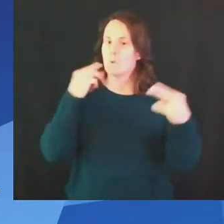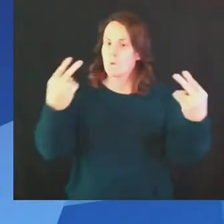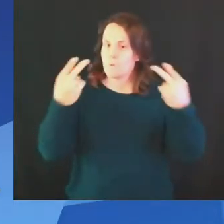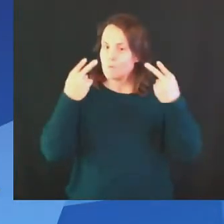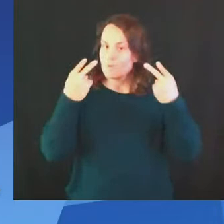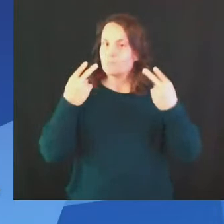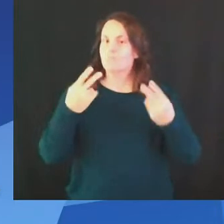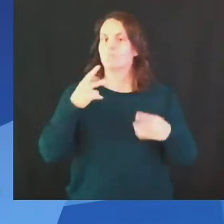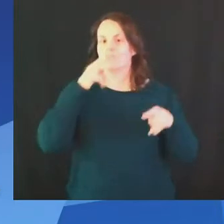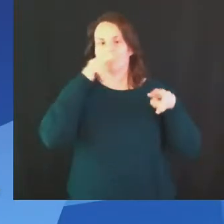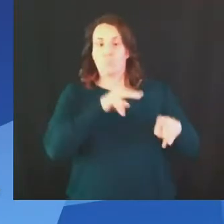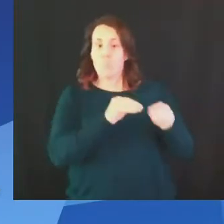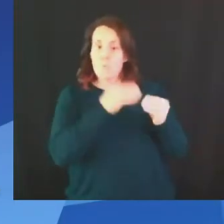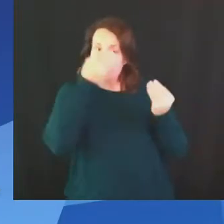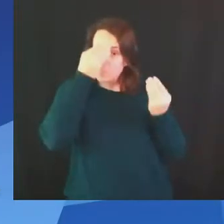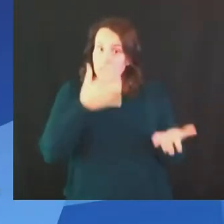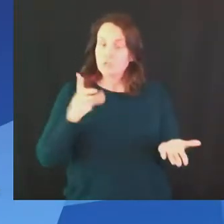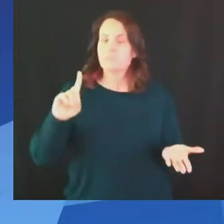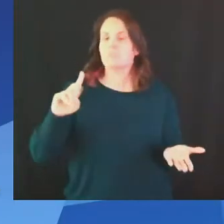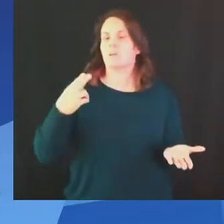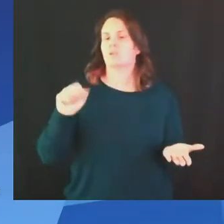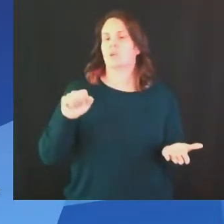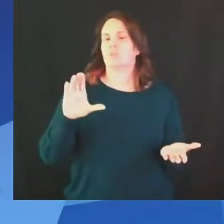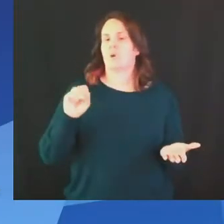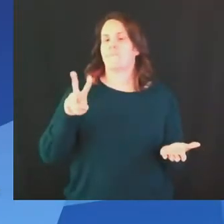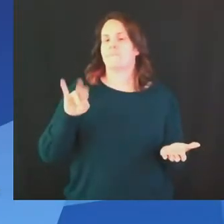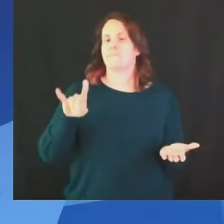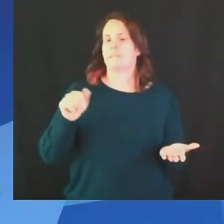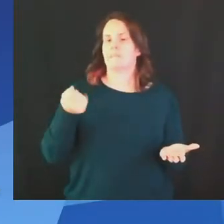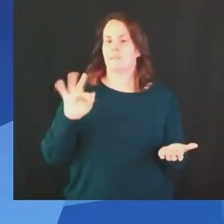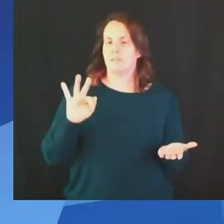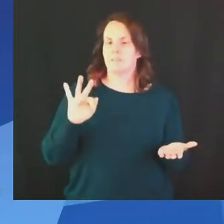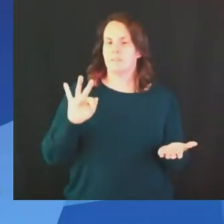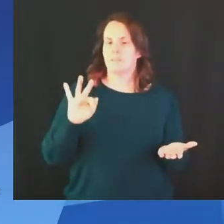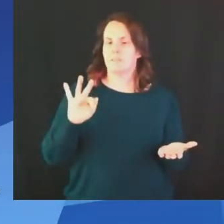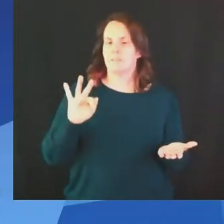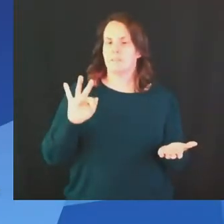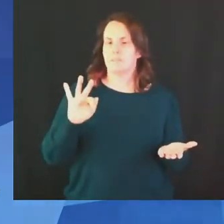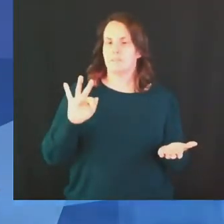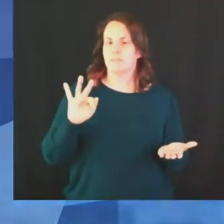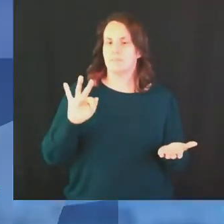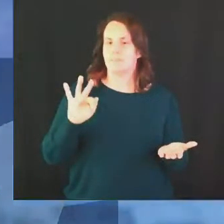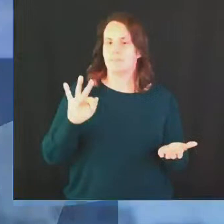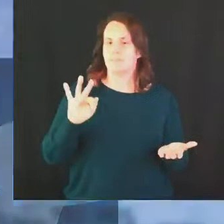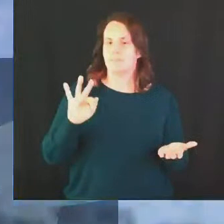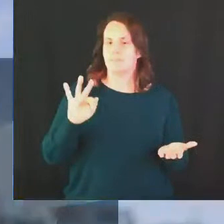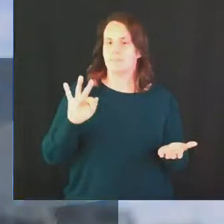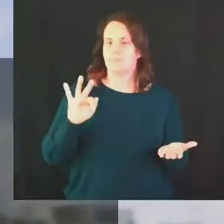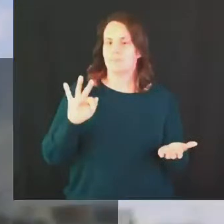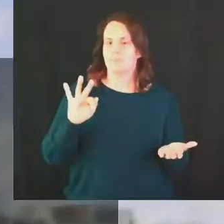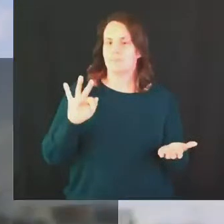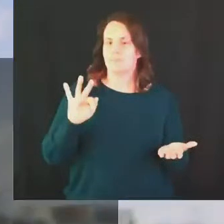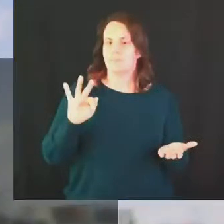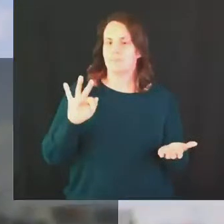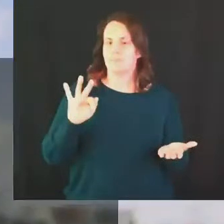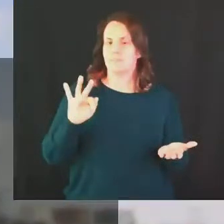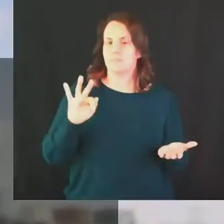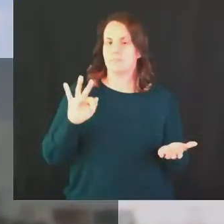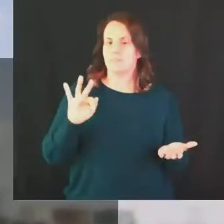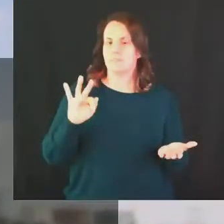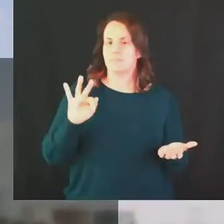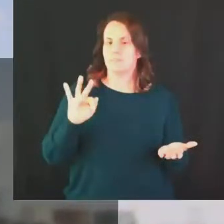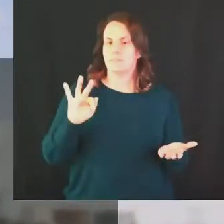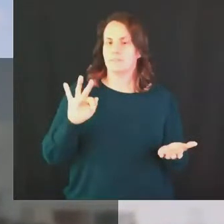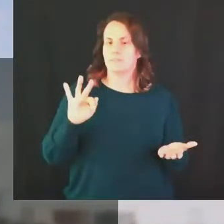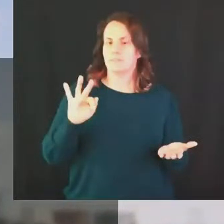Additional information can be found on the websites of the Governor, the Department of Workforce Development, the Department of Public Instruction, the Department of Children and